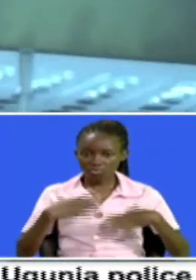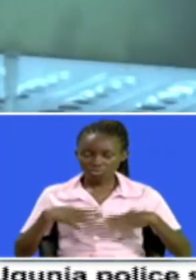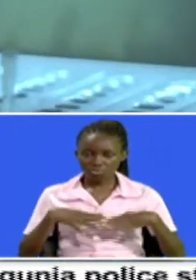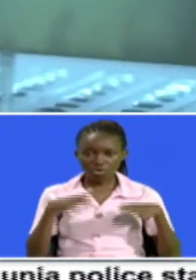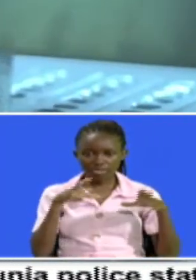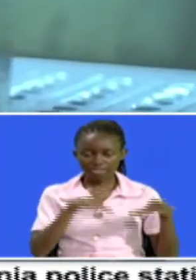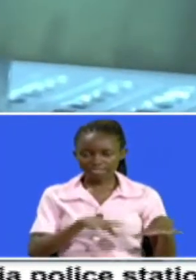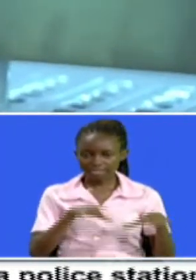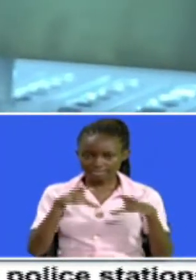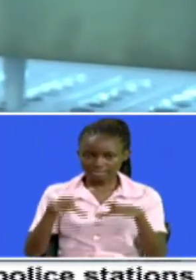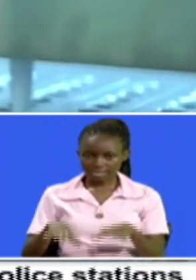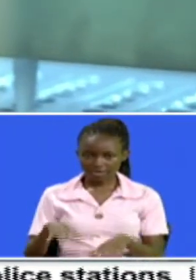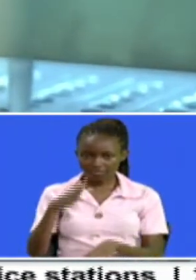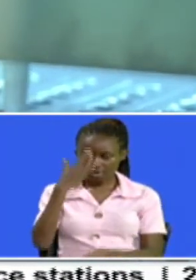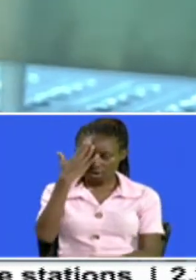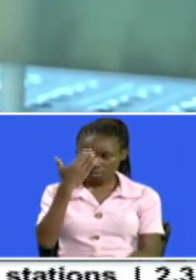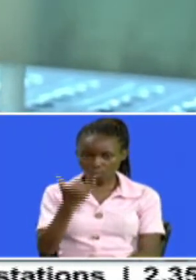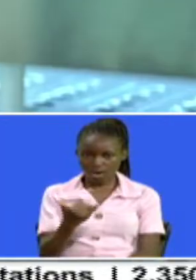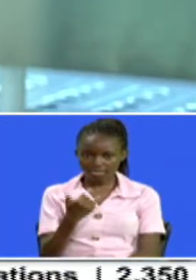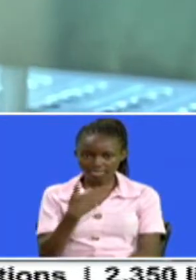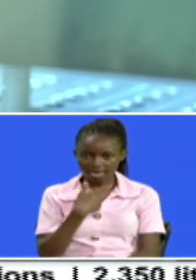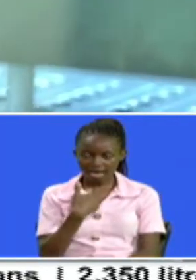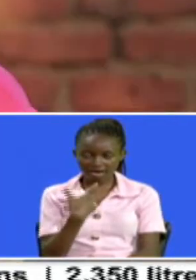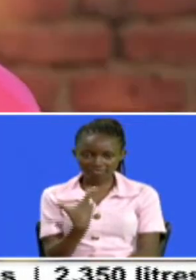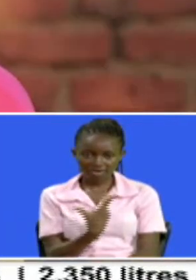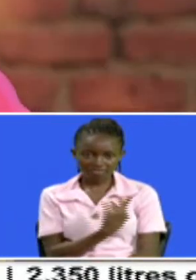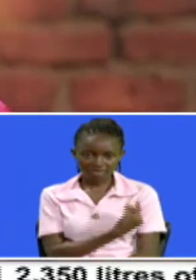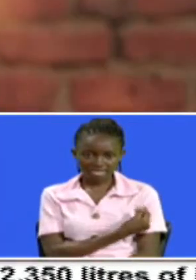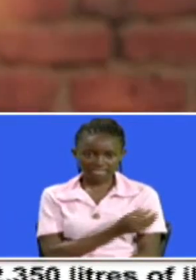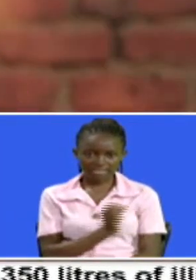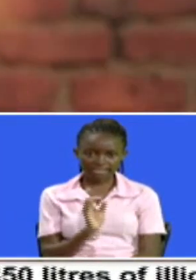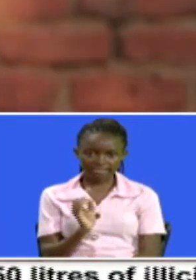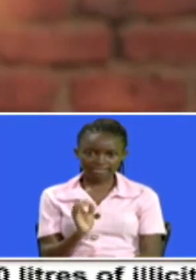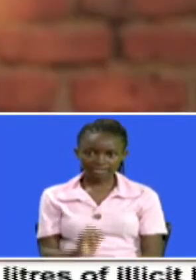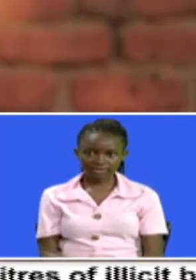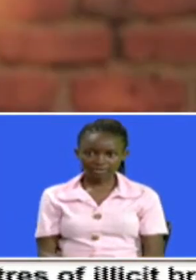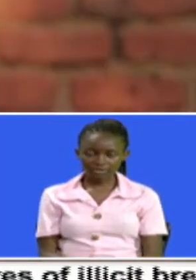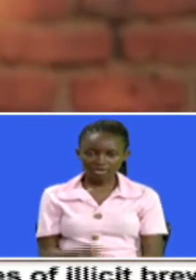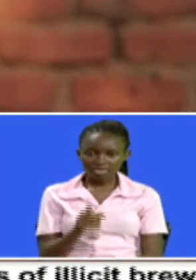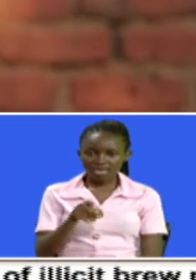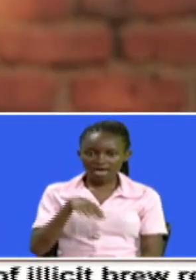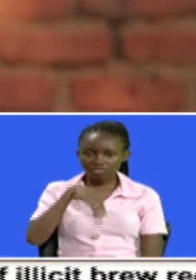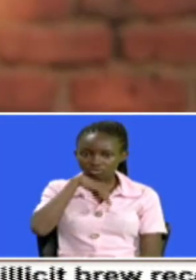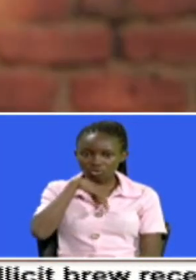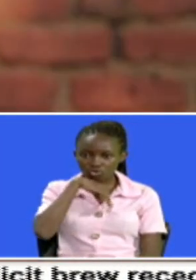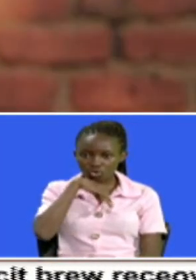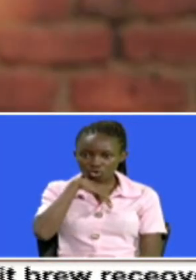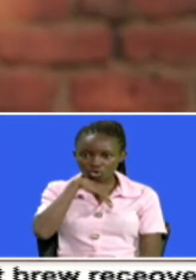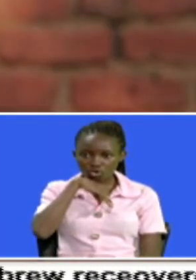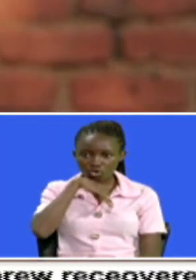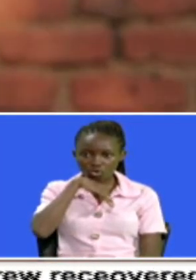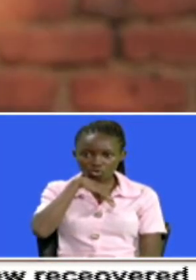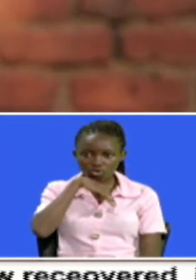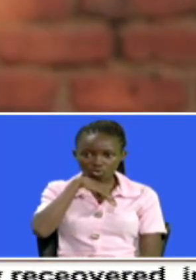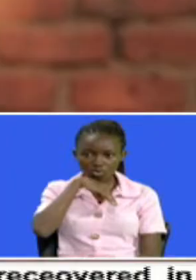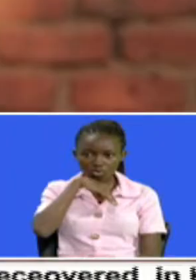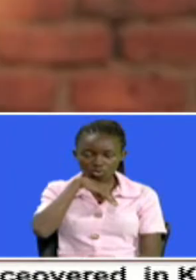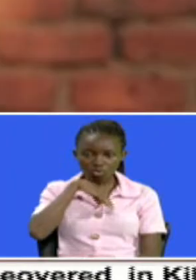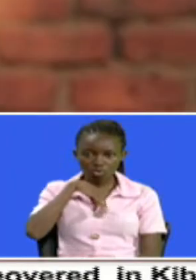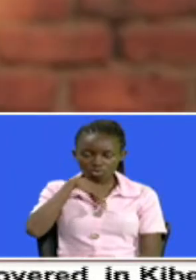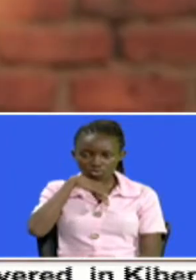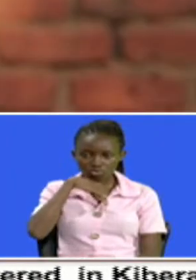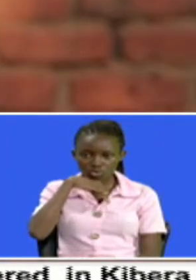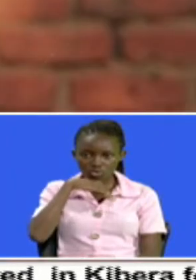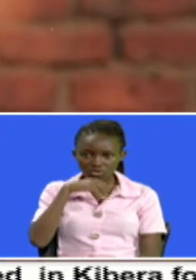despite the availability of effective rabies vaccines. Hiyo mbwa ikikuja ilikuwa na mdomo yake